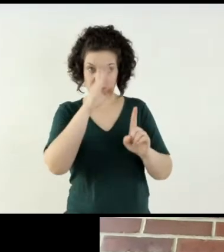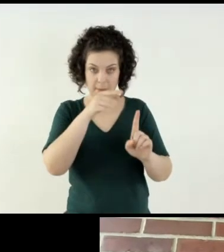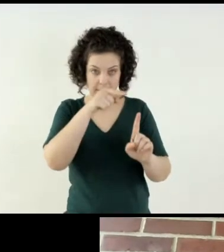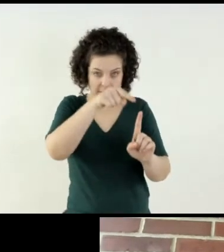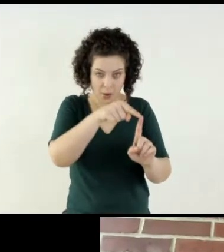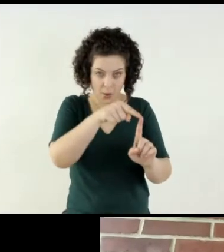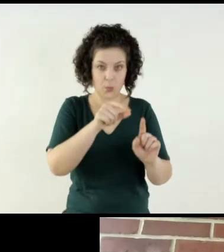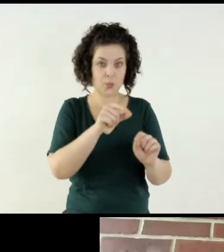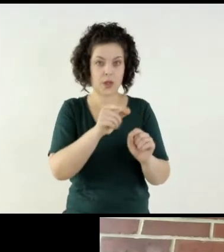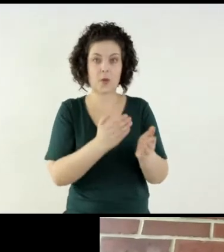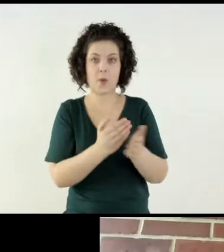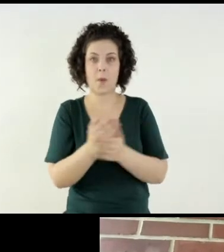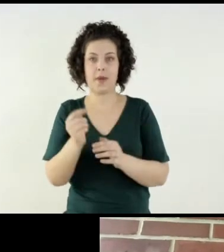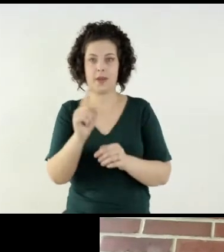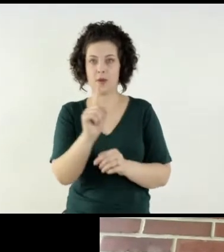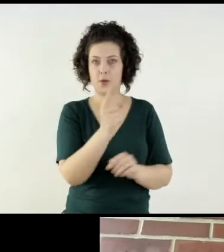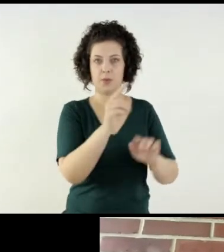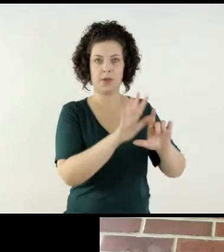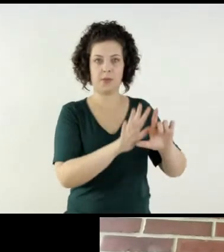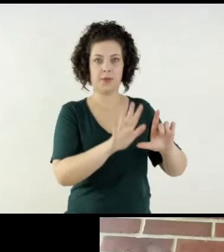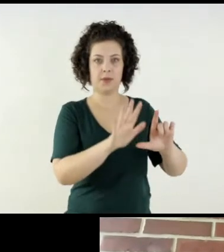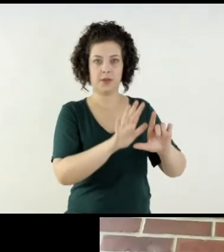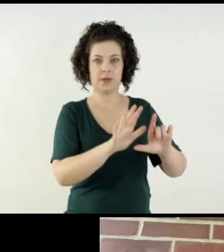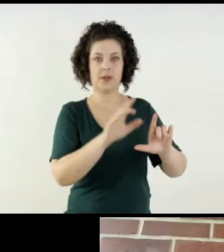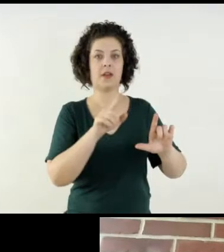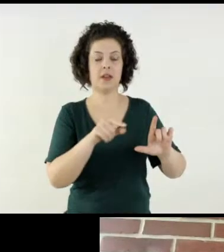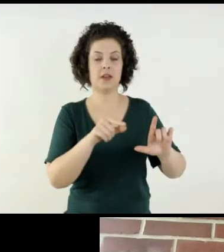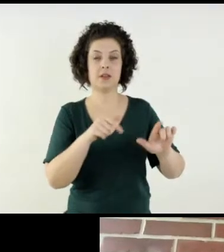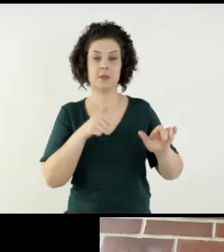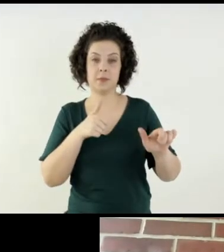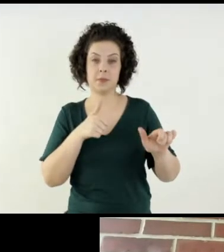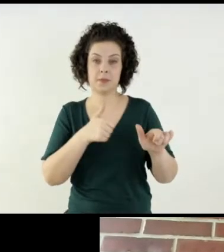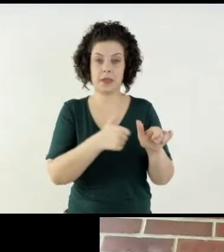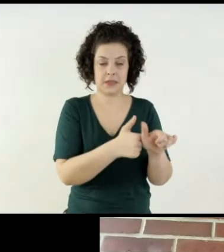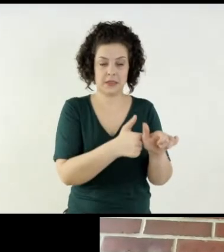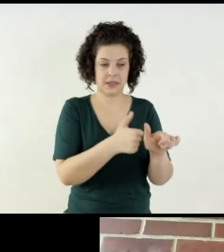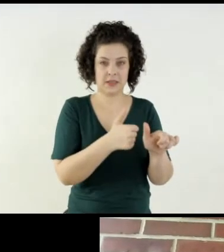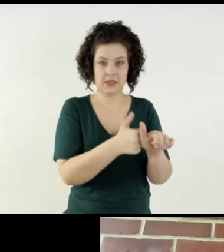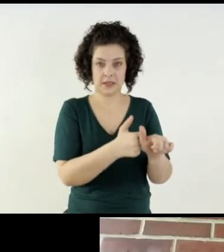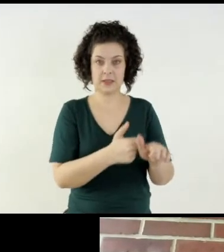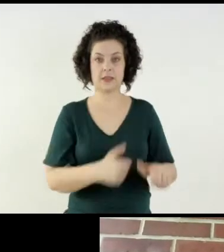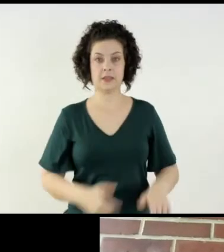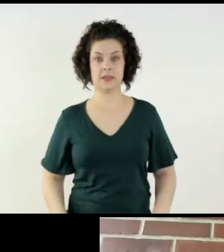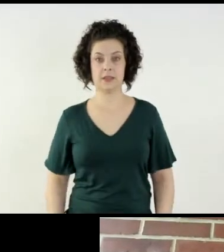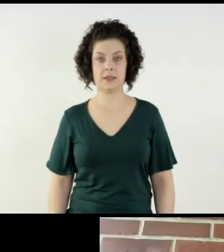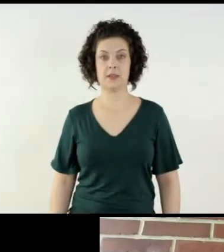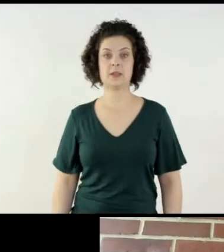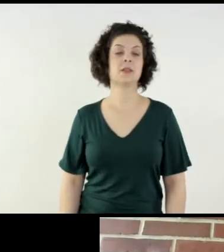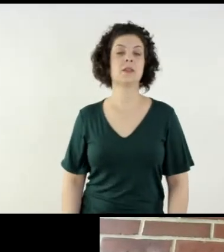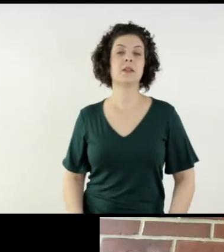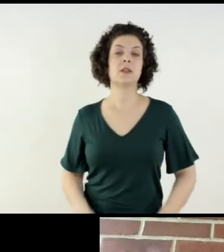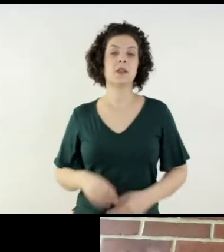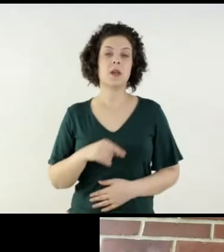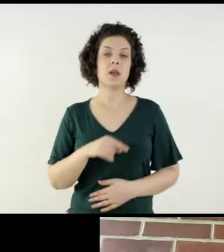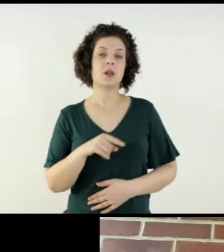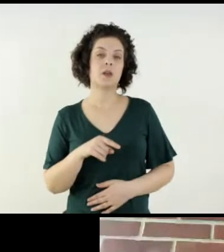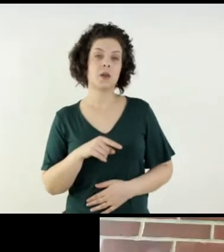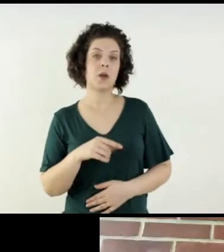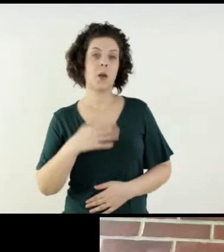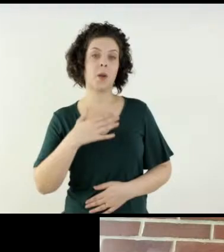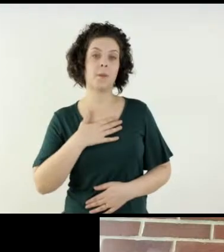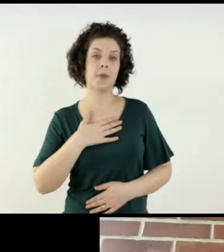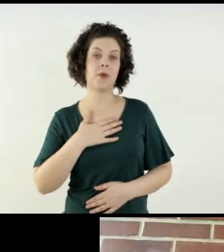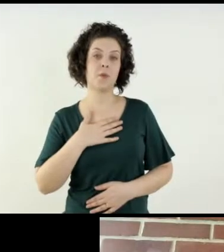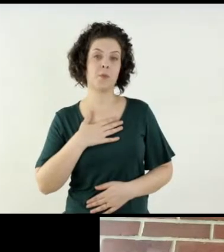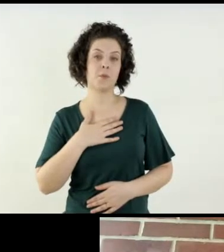that is so close to the one with which my birth closes. And to me, I think